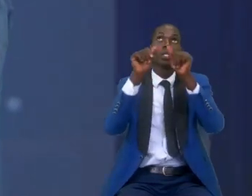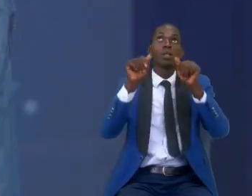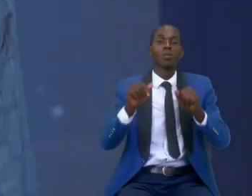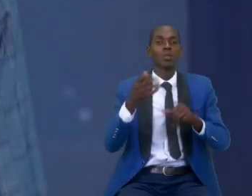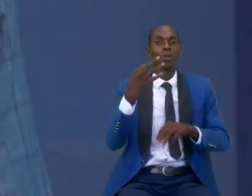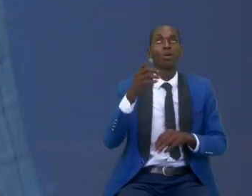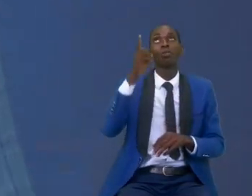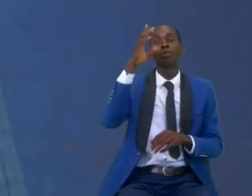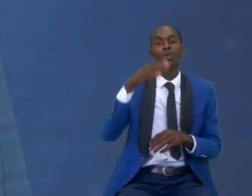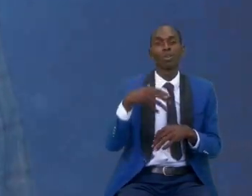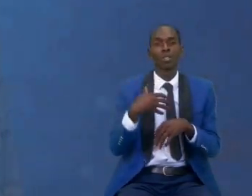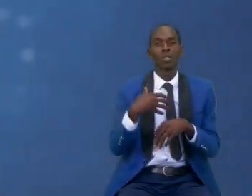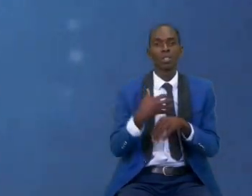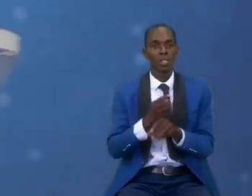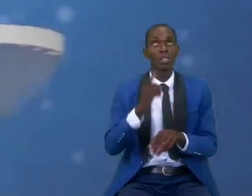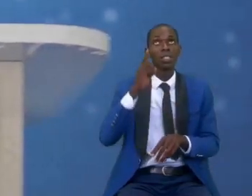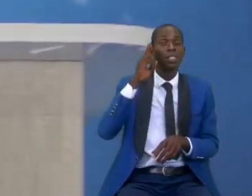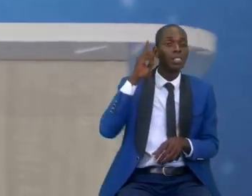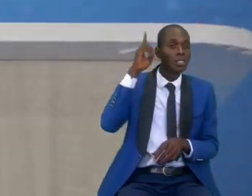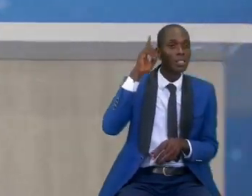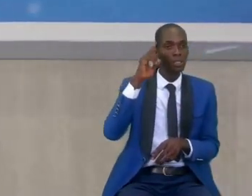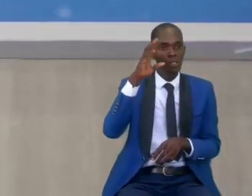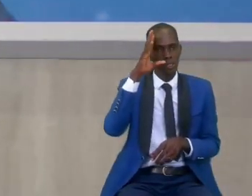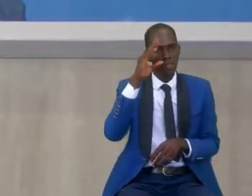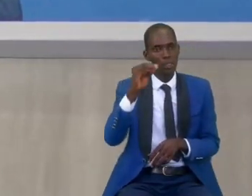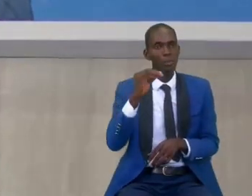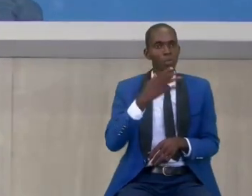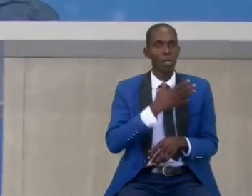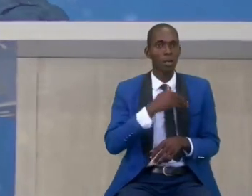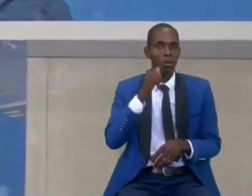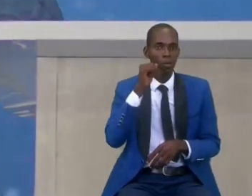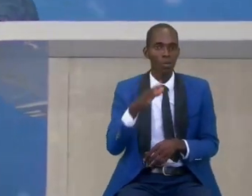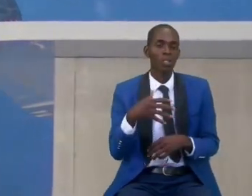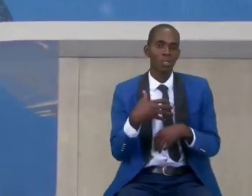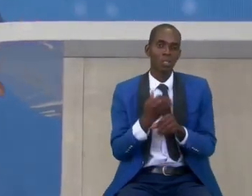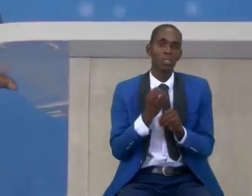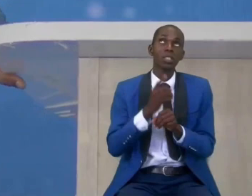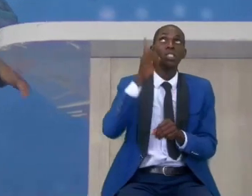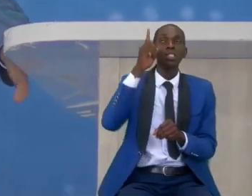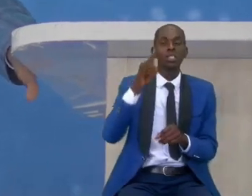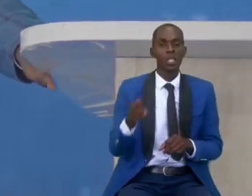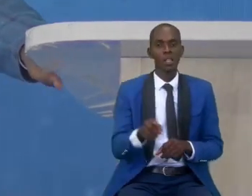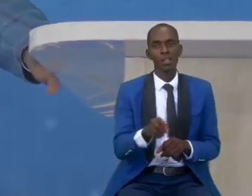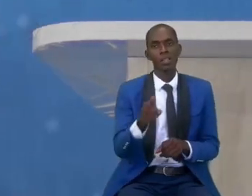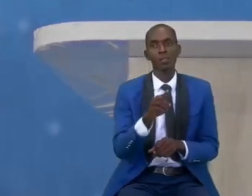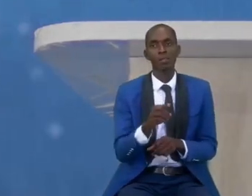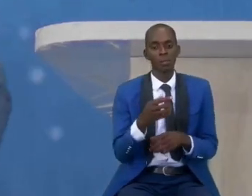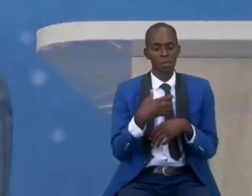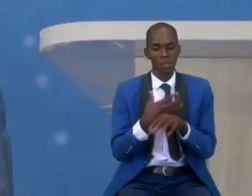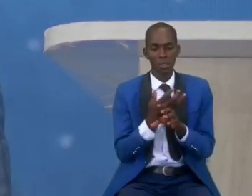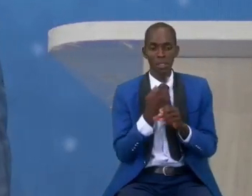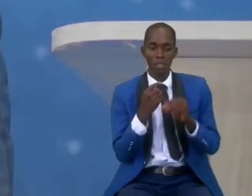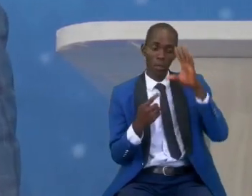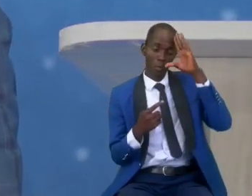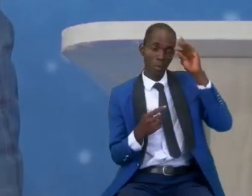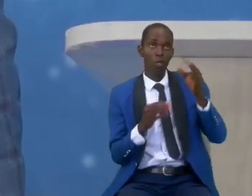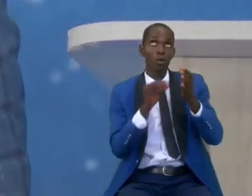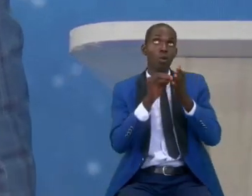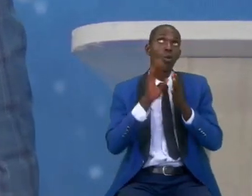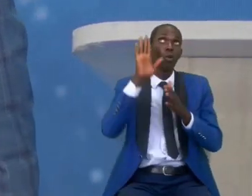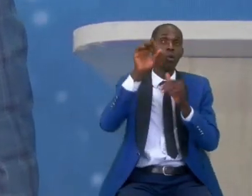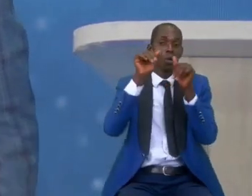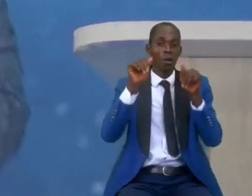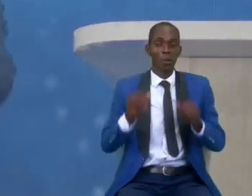he them. Created the man in his image, created the woman in his image, created the